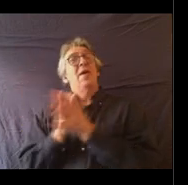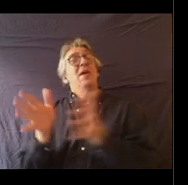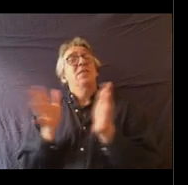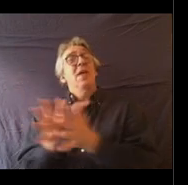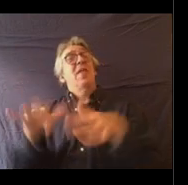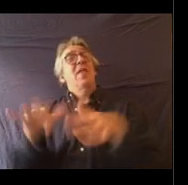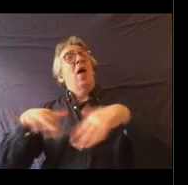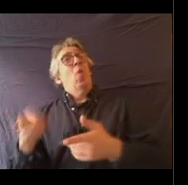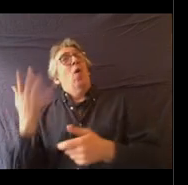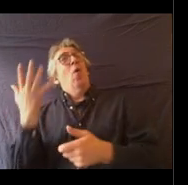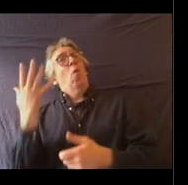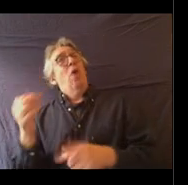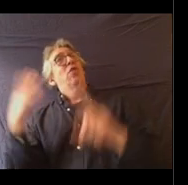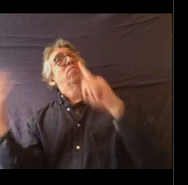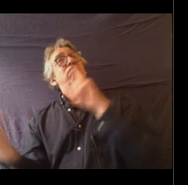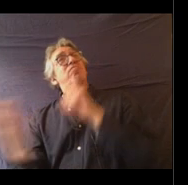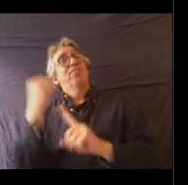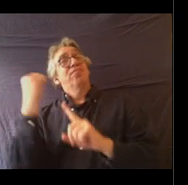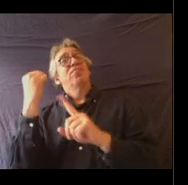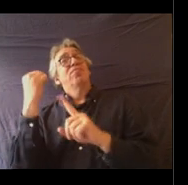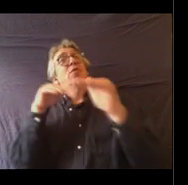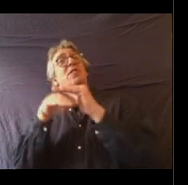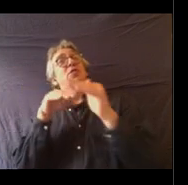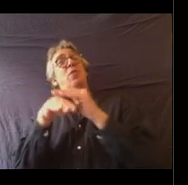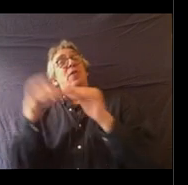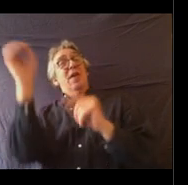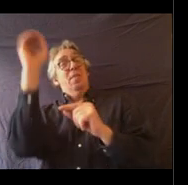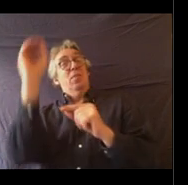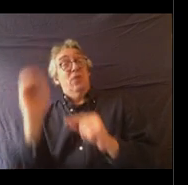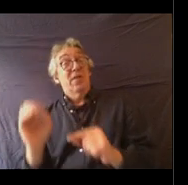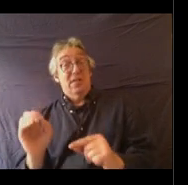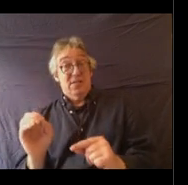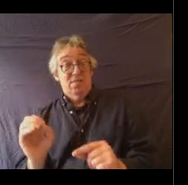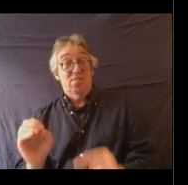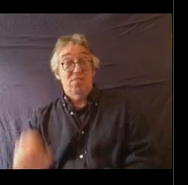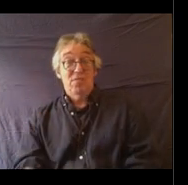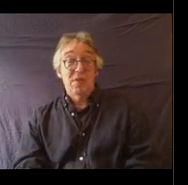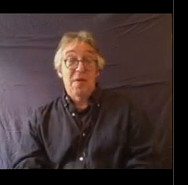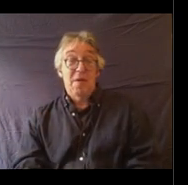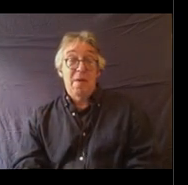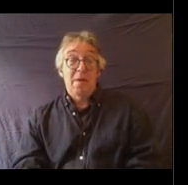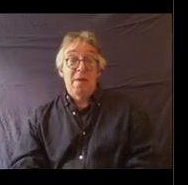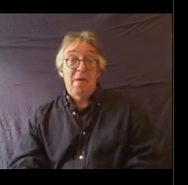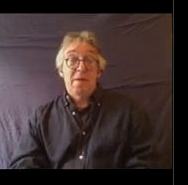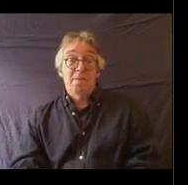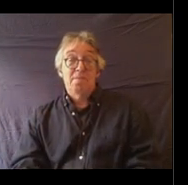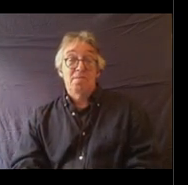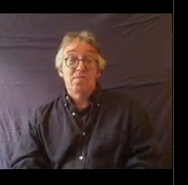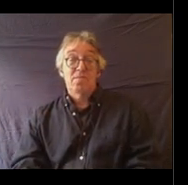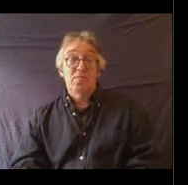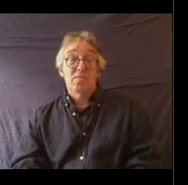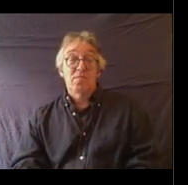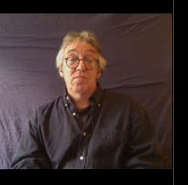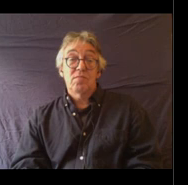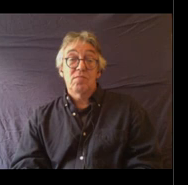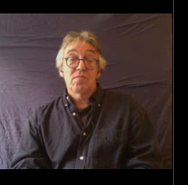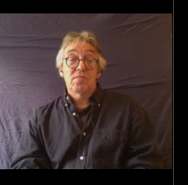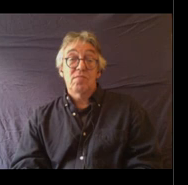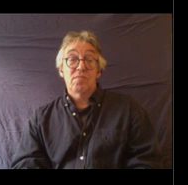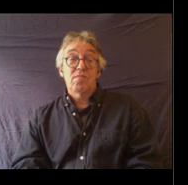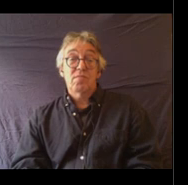the to reach those quantitative and qualitative targets to advance on